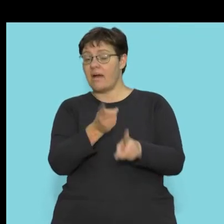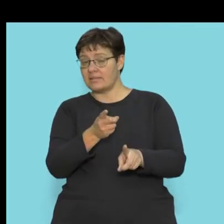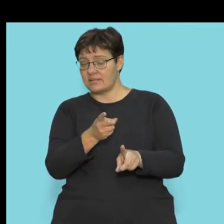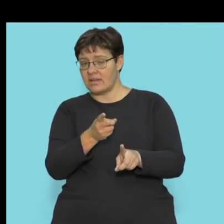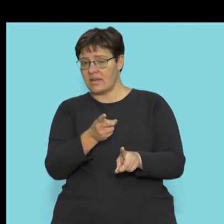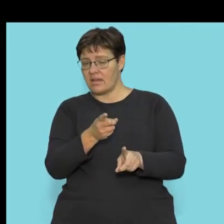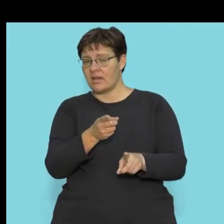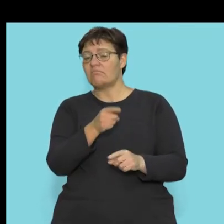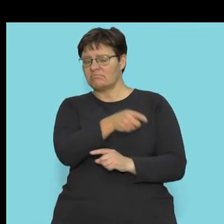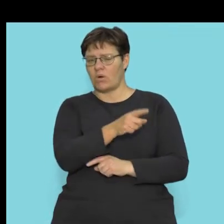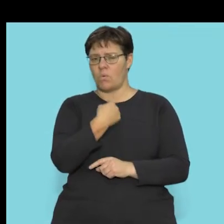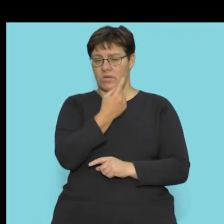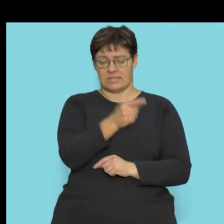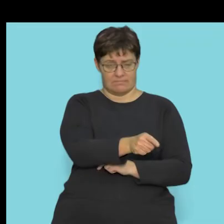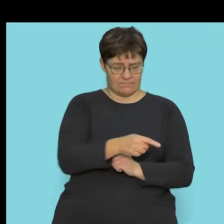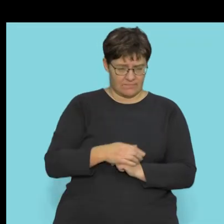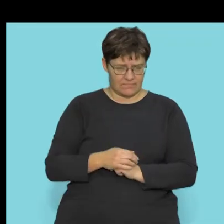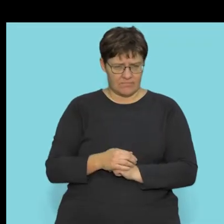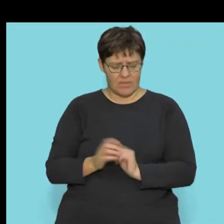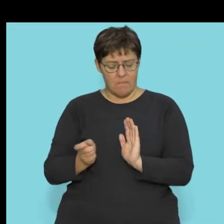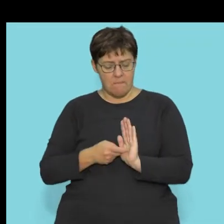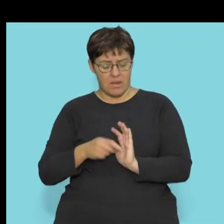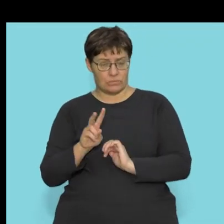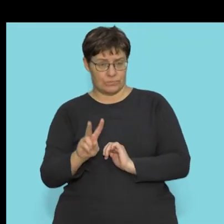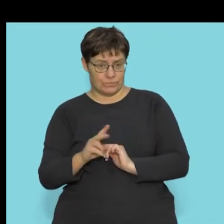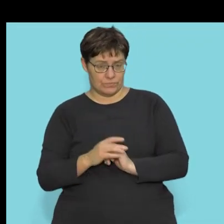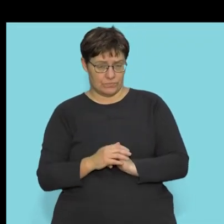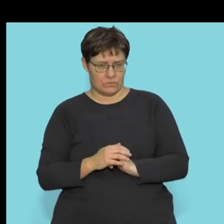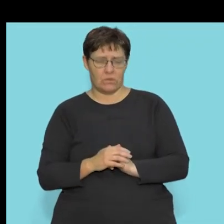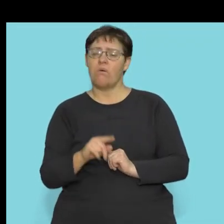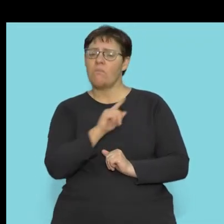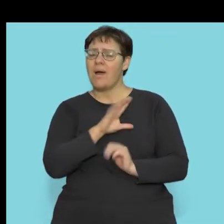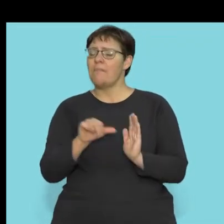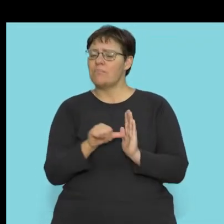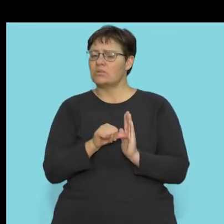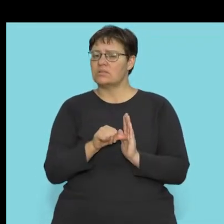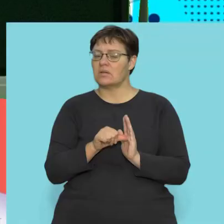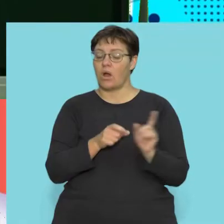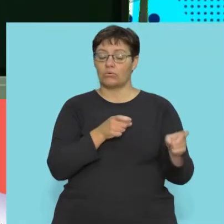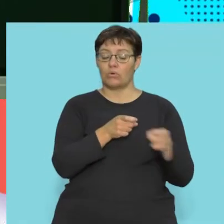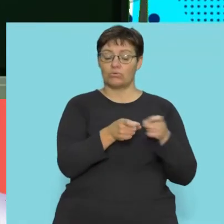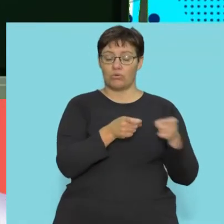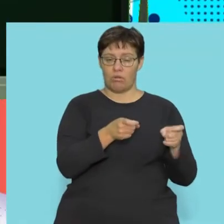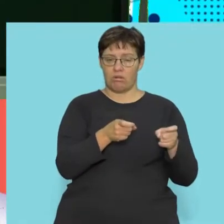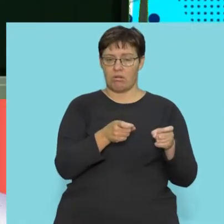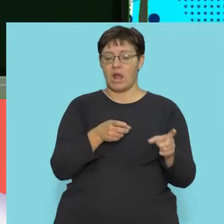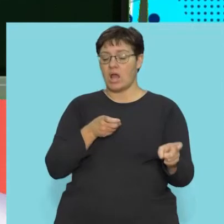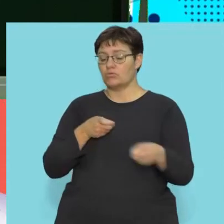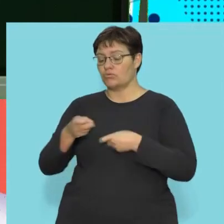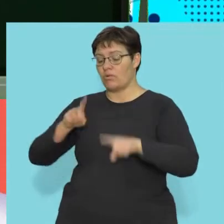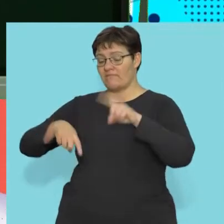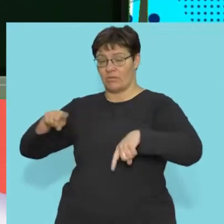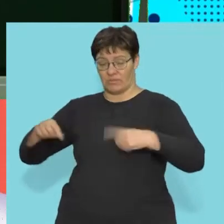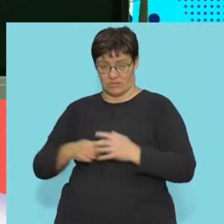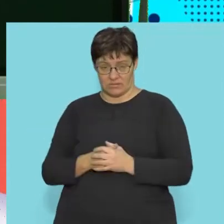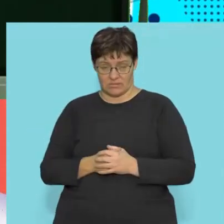answer, and that's a 2-mark question. Guys, it's important that at this point we reflect on the difference between the